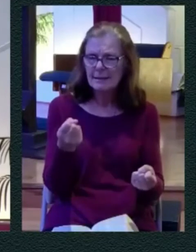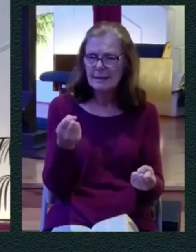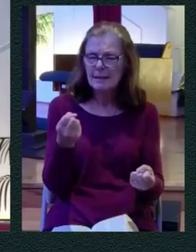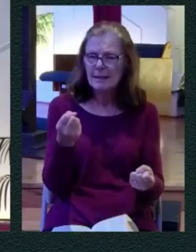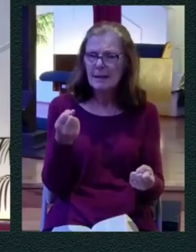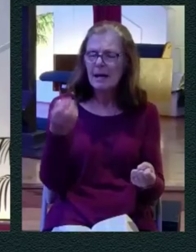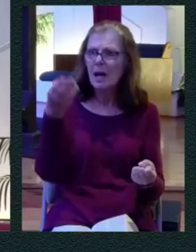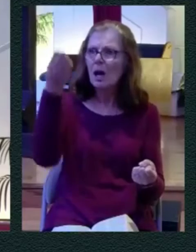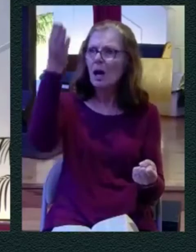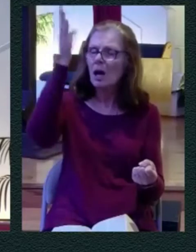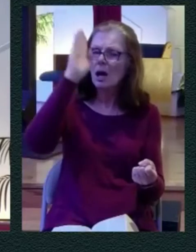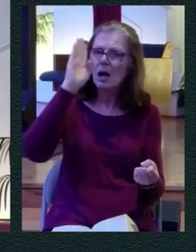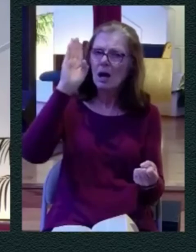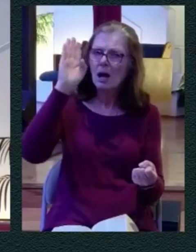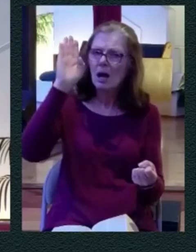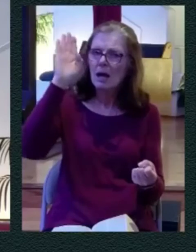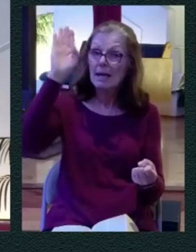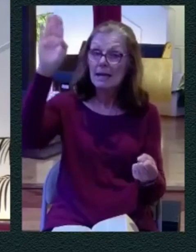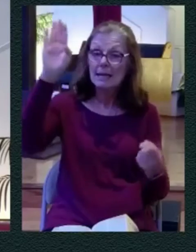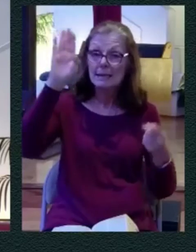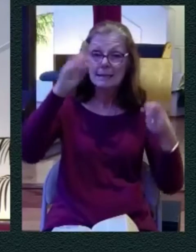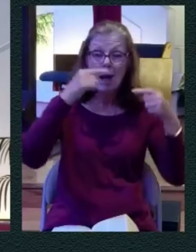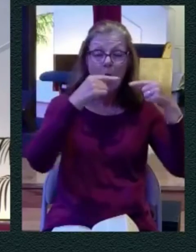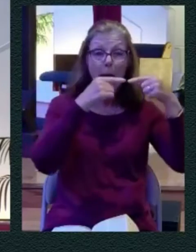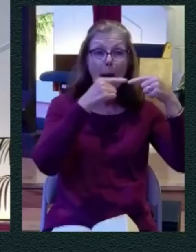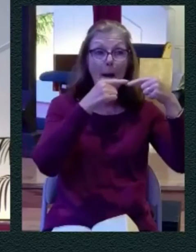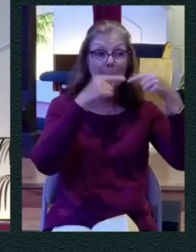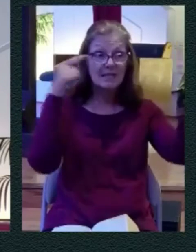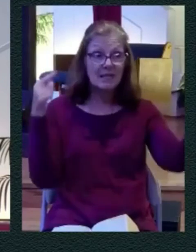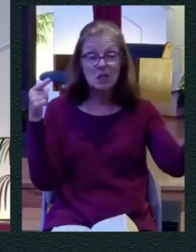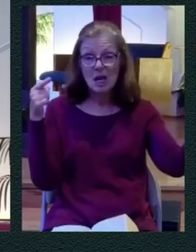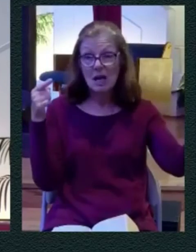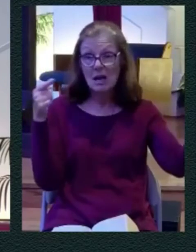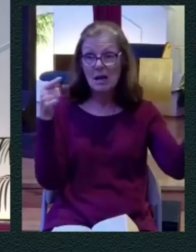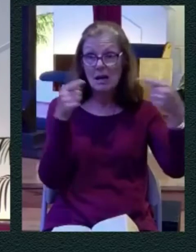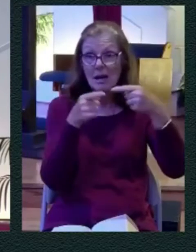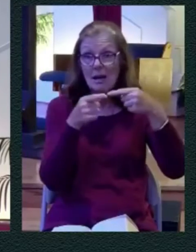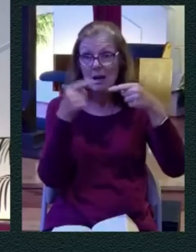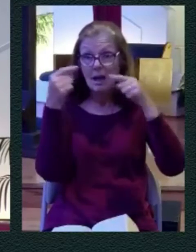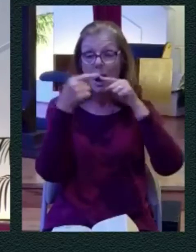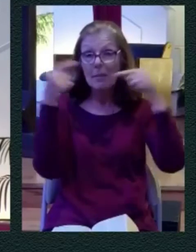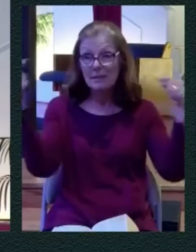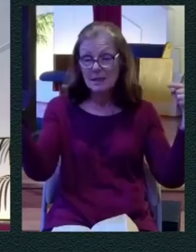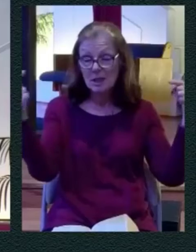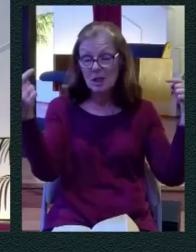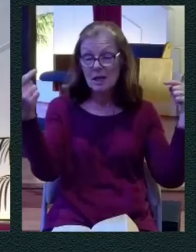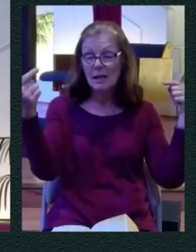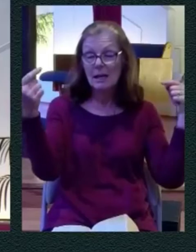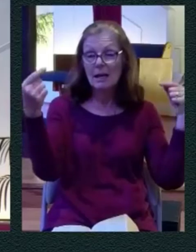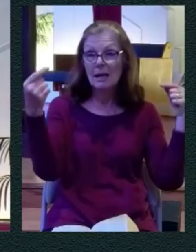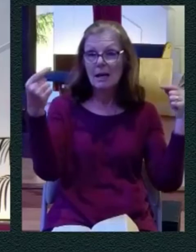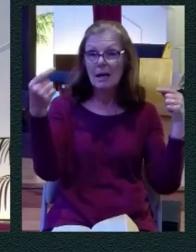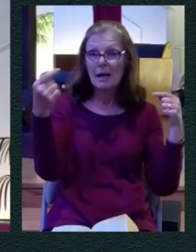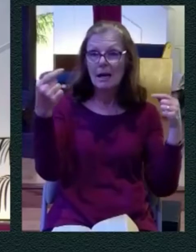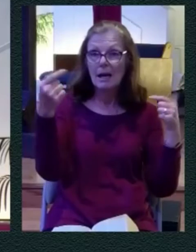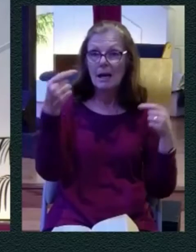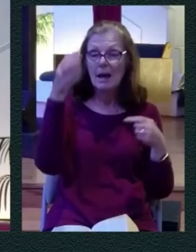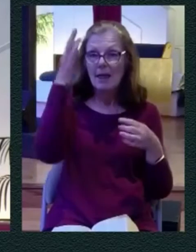God's opposition in the face of